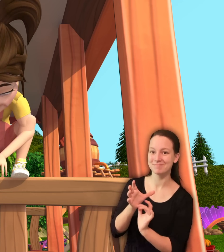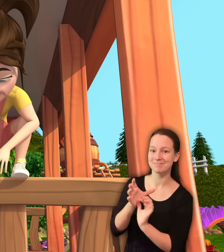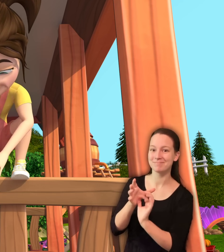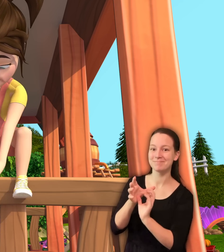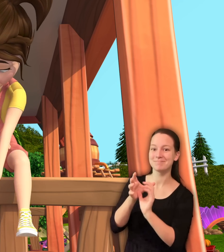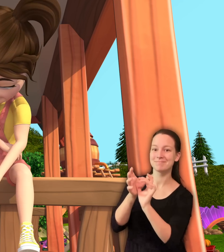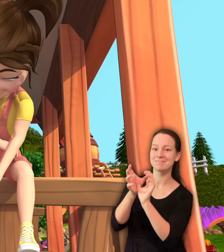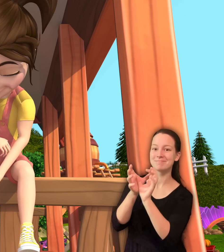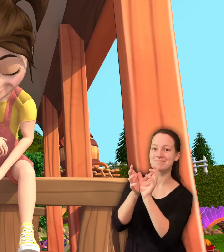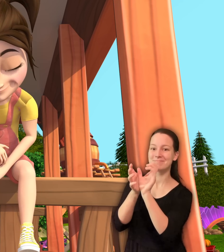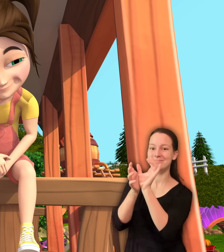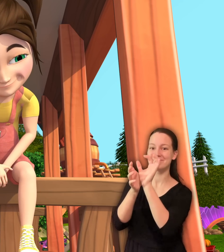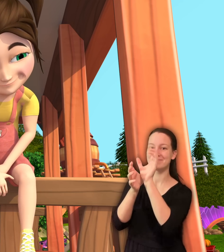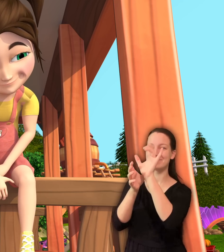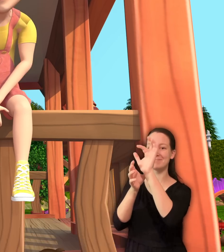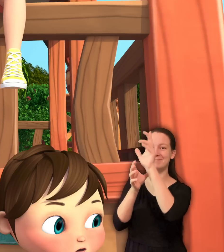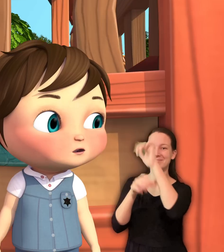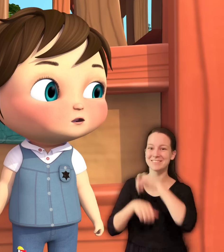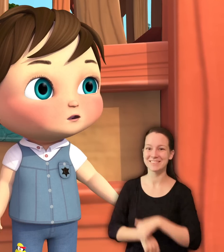again.